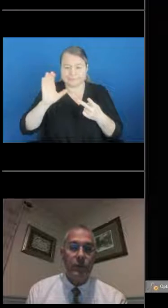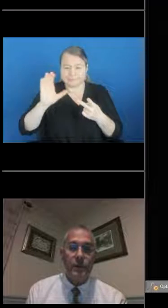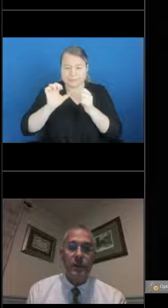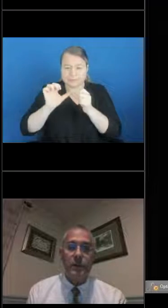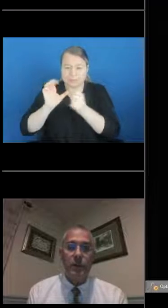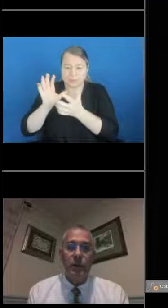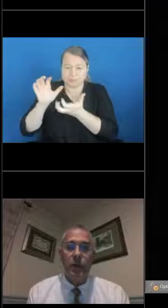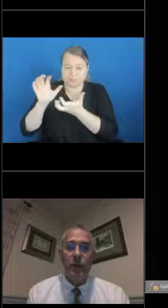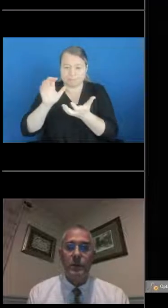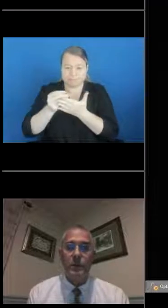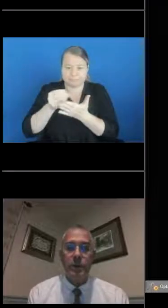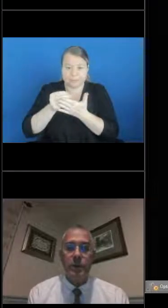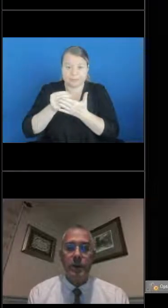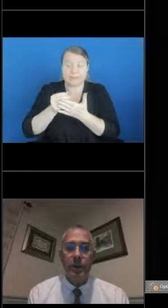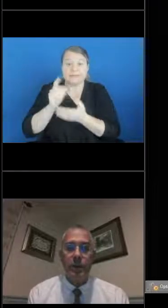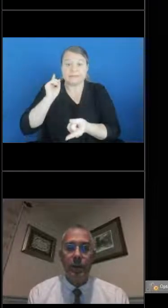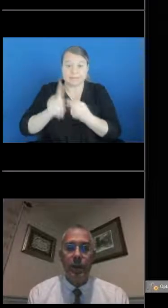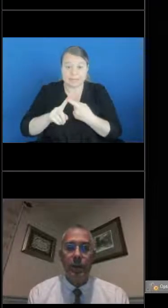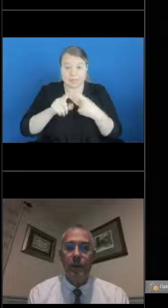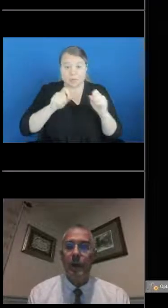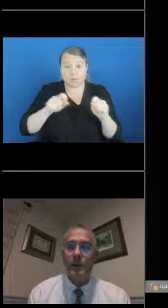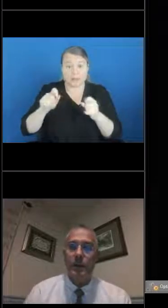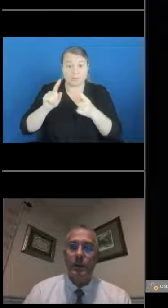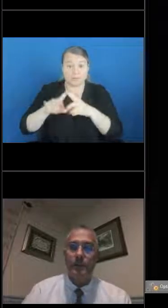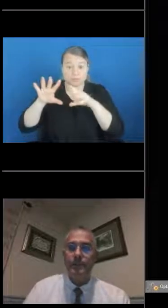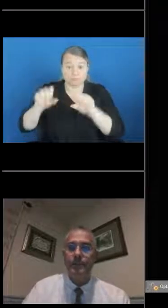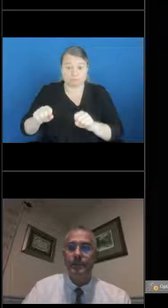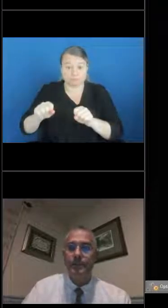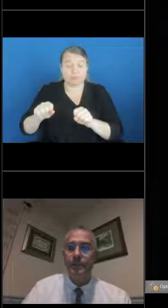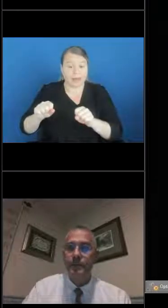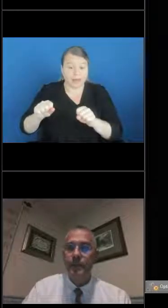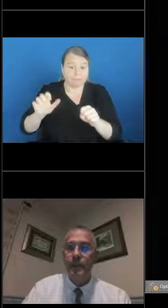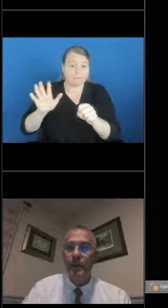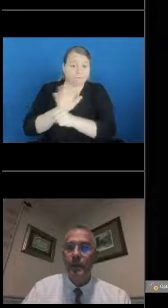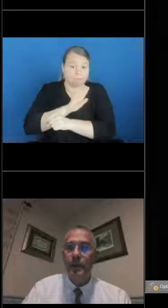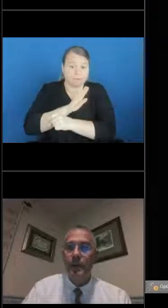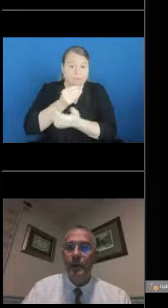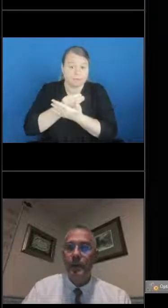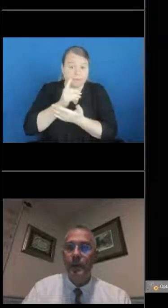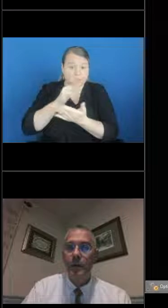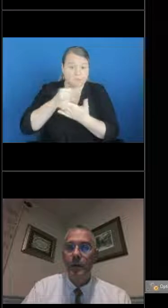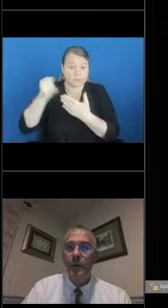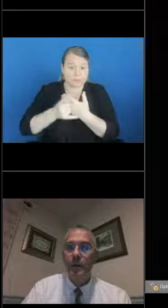those levels until we're able to secure the funding for the project.